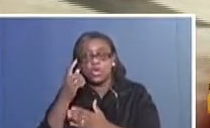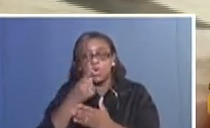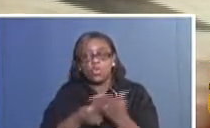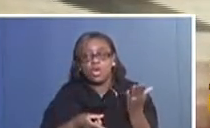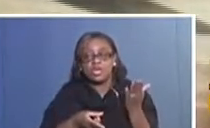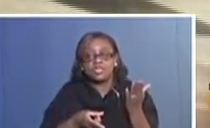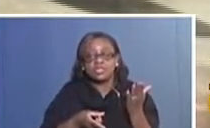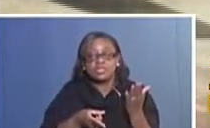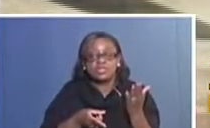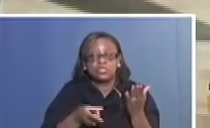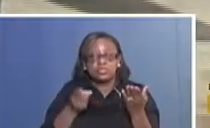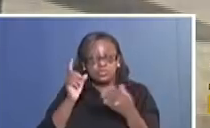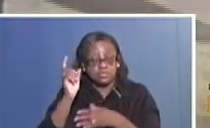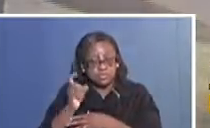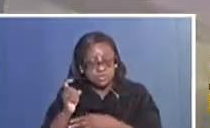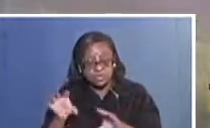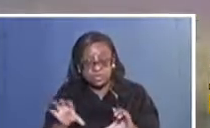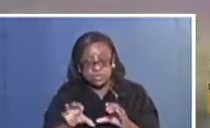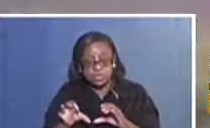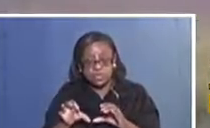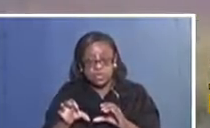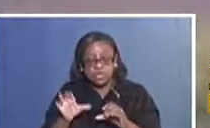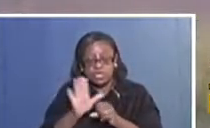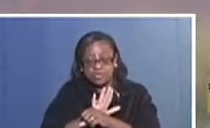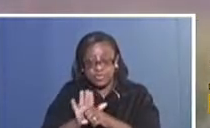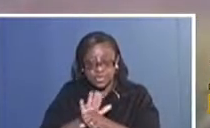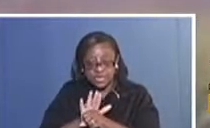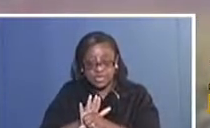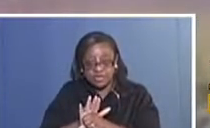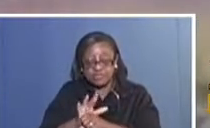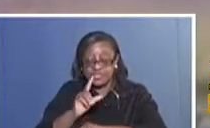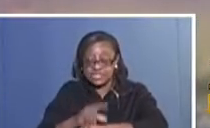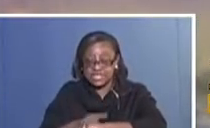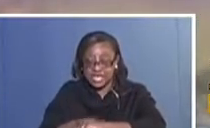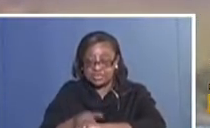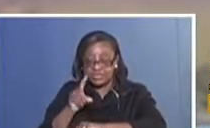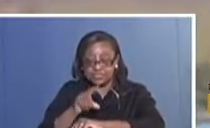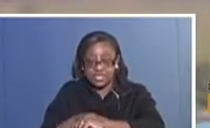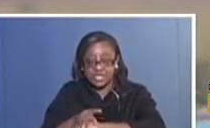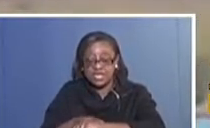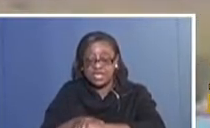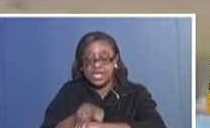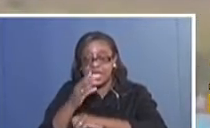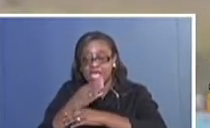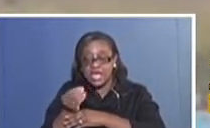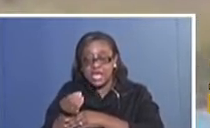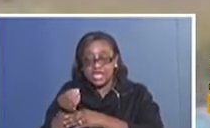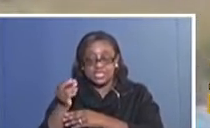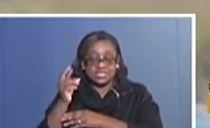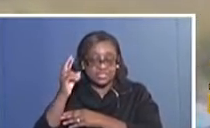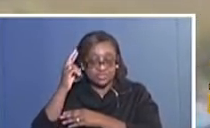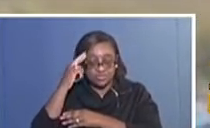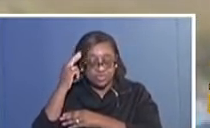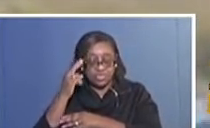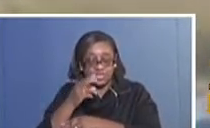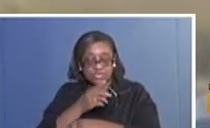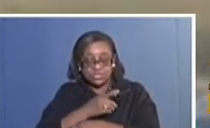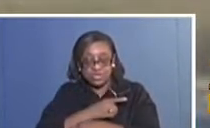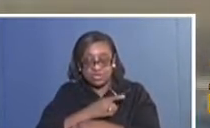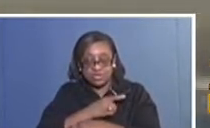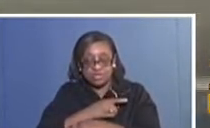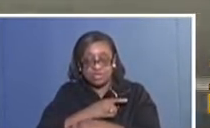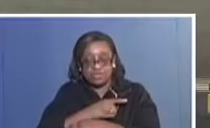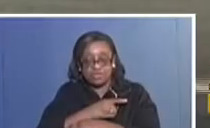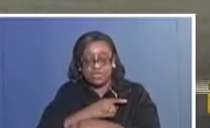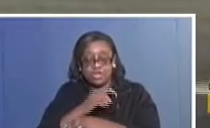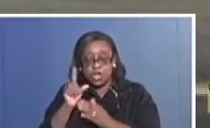proper payment of the cost due to the competing demands of Tynes & Tynes and Justice Ruth Bo Darvall's Commonwealth Law Advocates